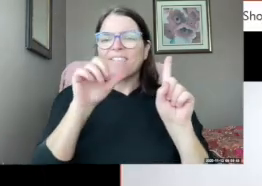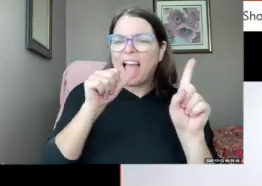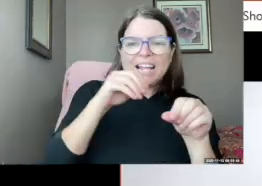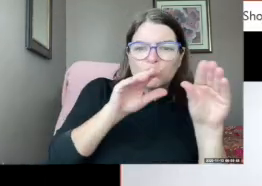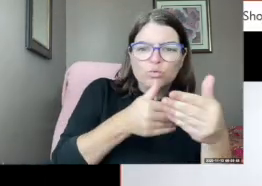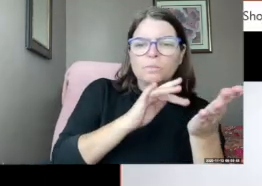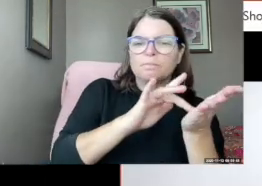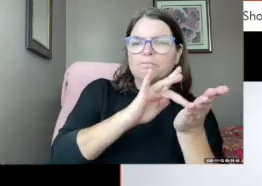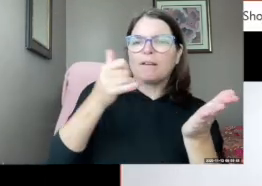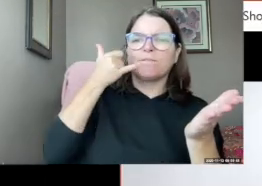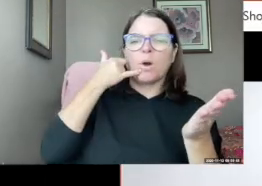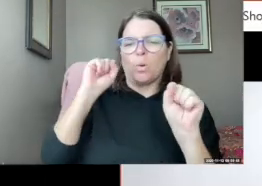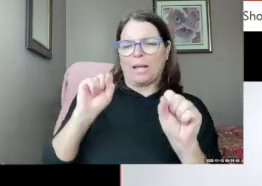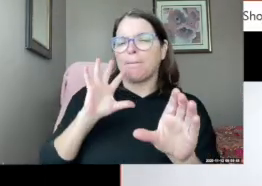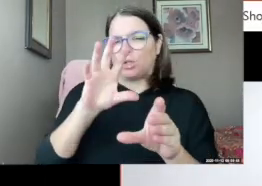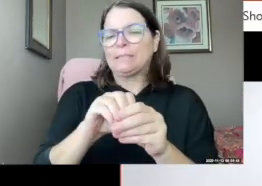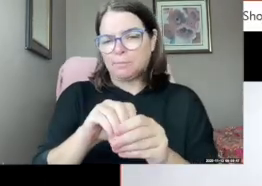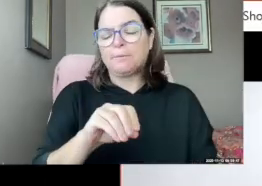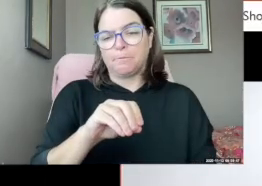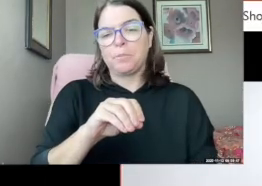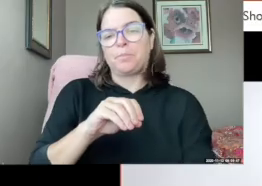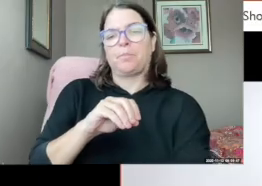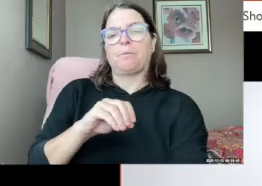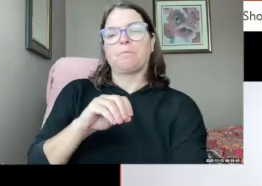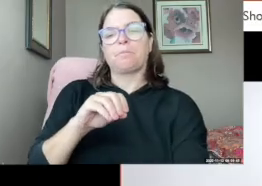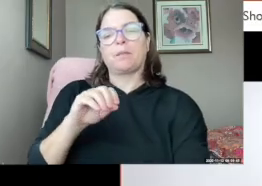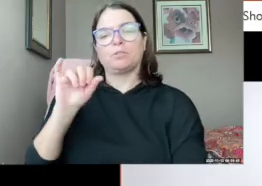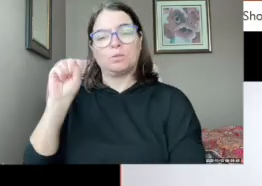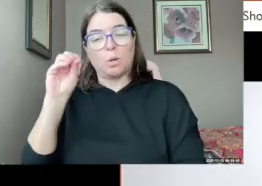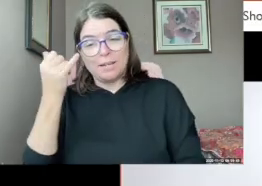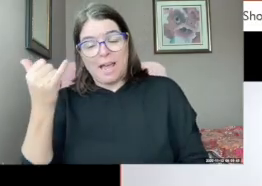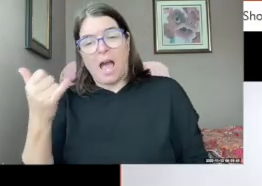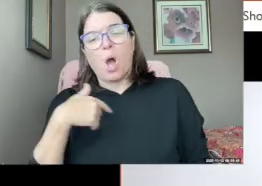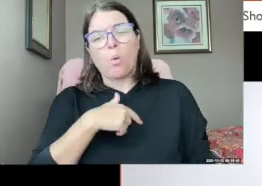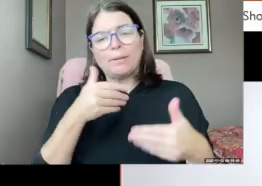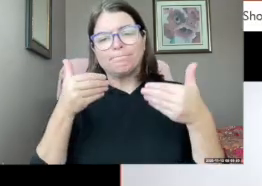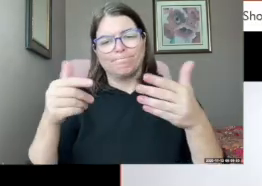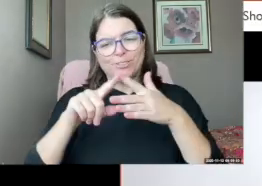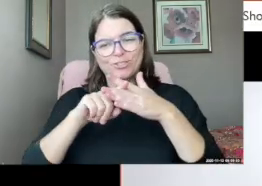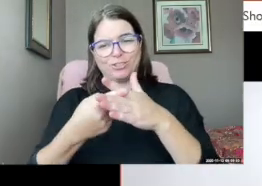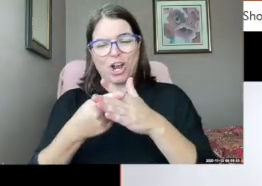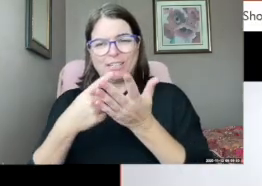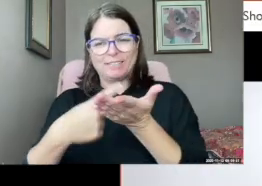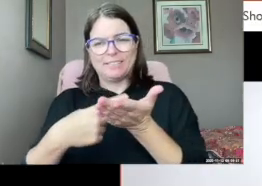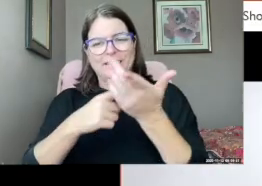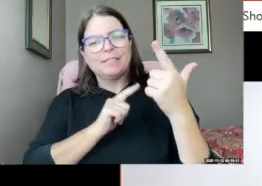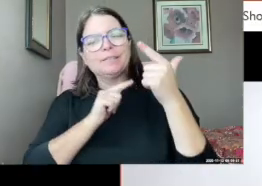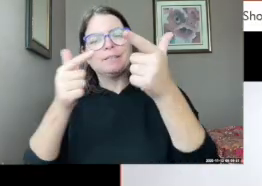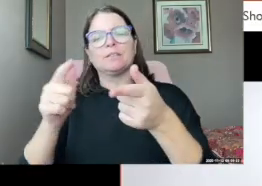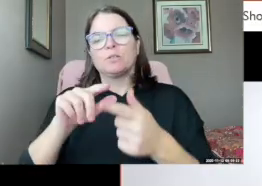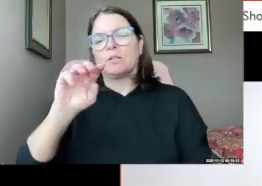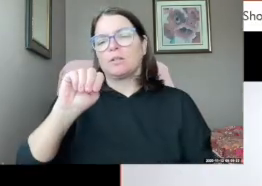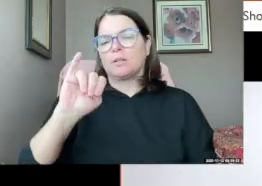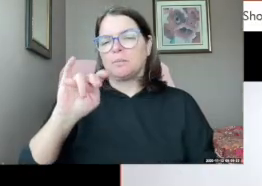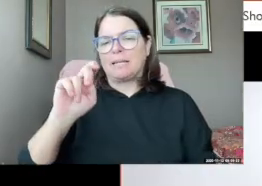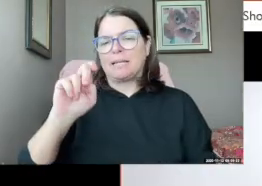computer, smartphone, and so forth to participate. With that, let's go ahead and start diving in. Let me